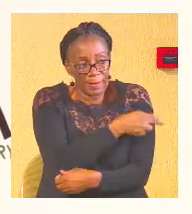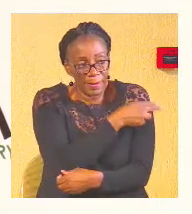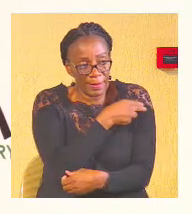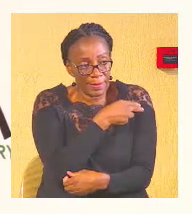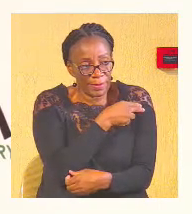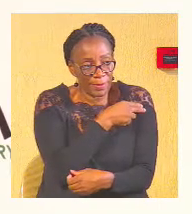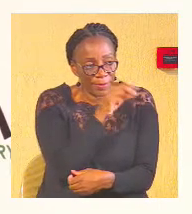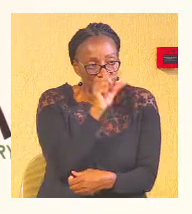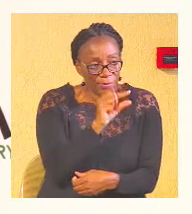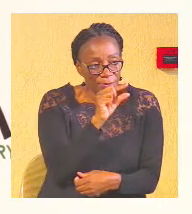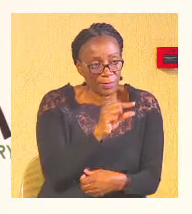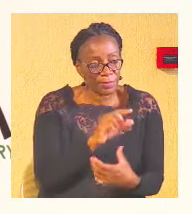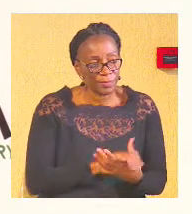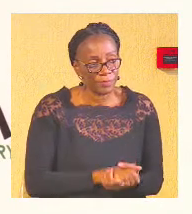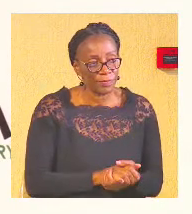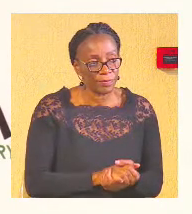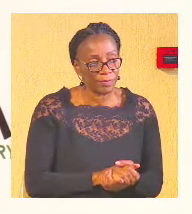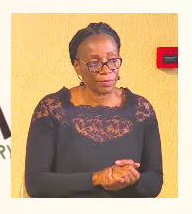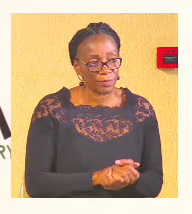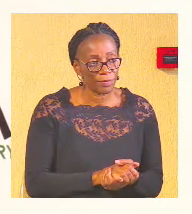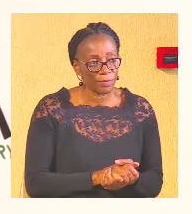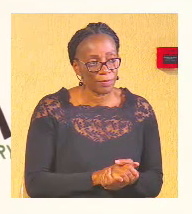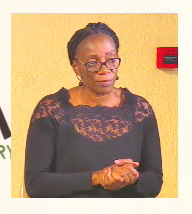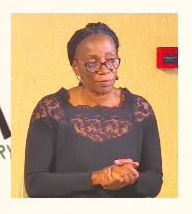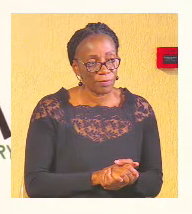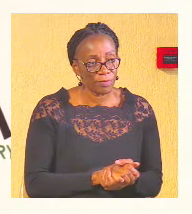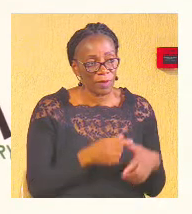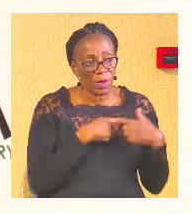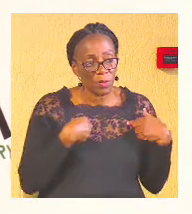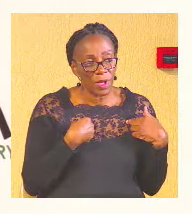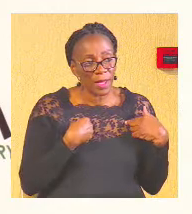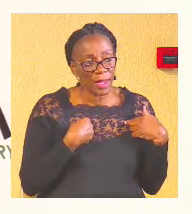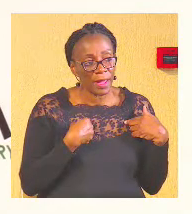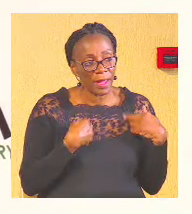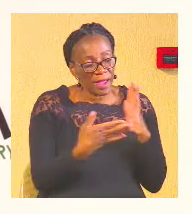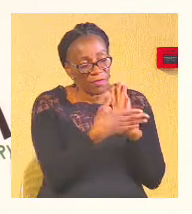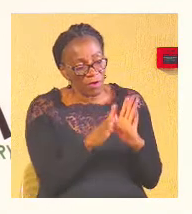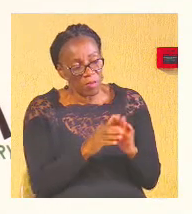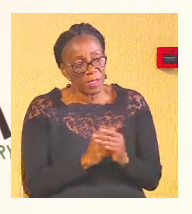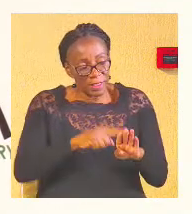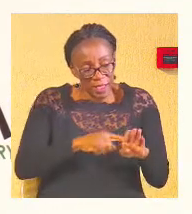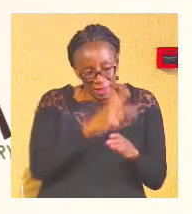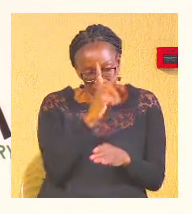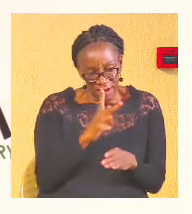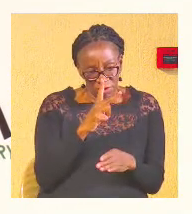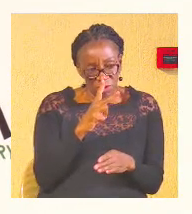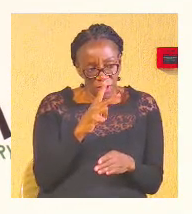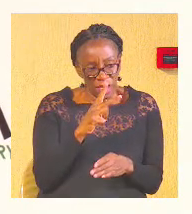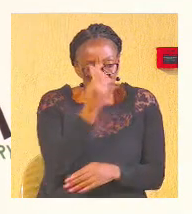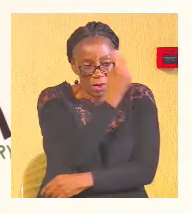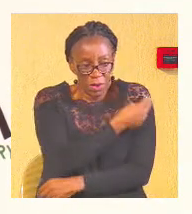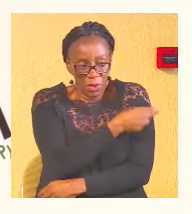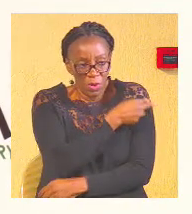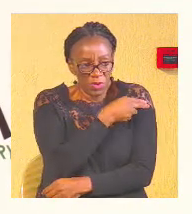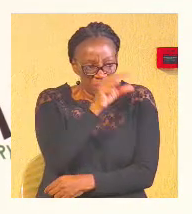Windhoek, we have opened the Katutura Health Center to be able to operate for 24 hours. That is another way of